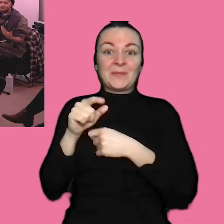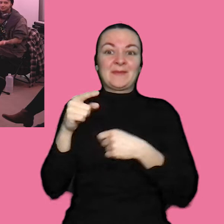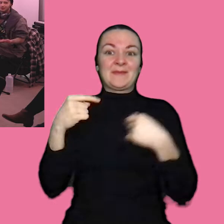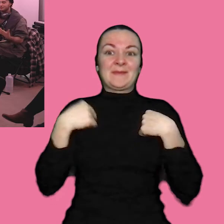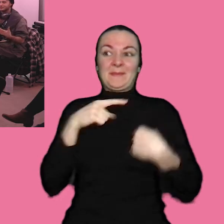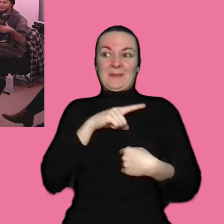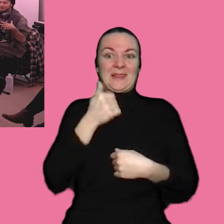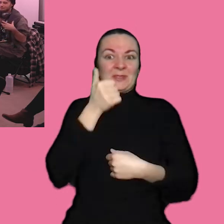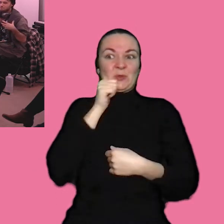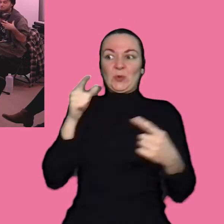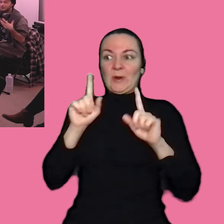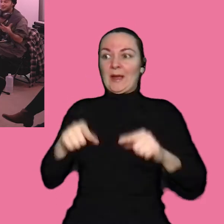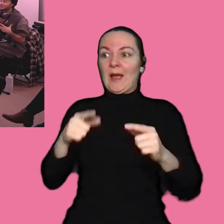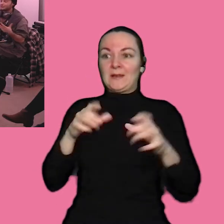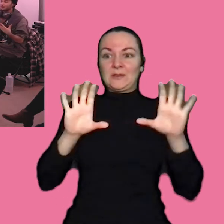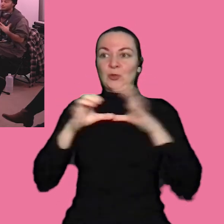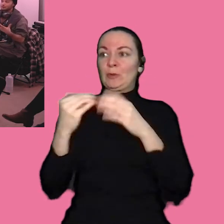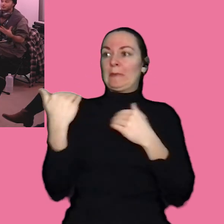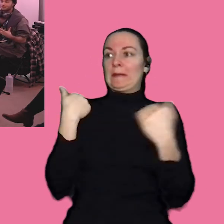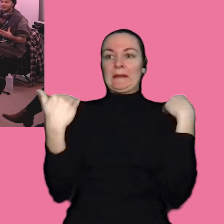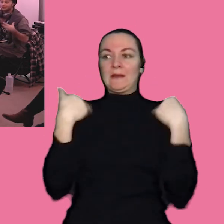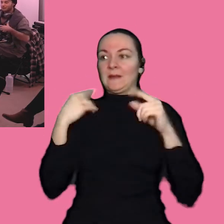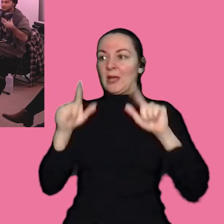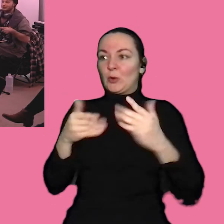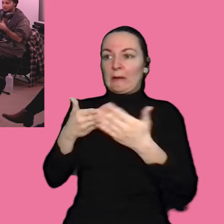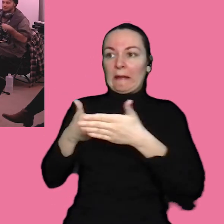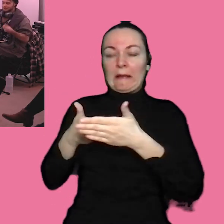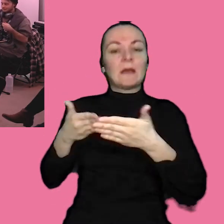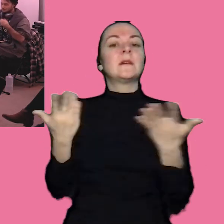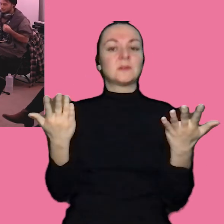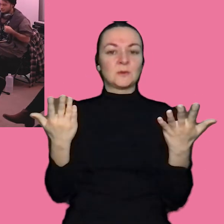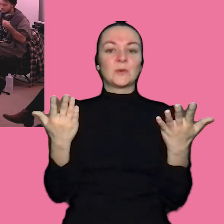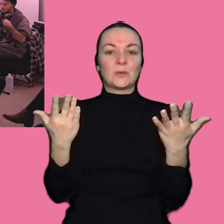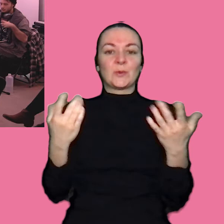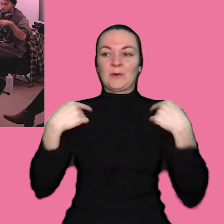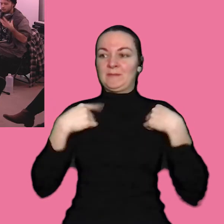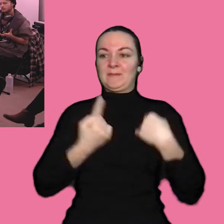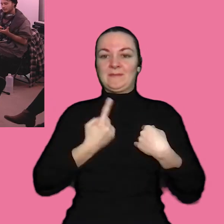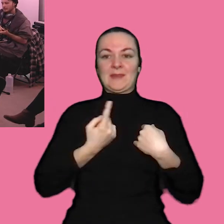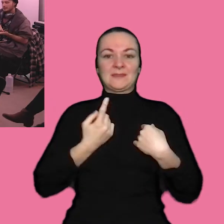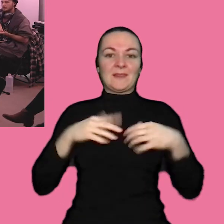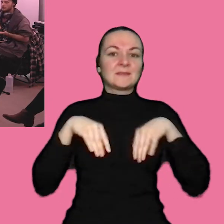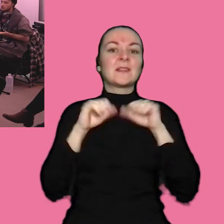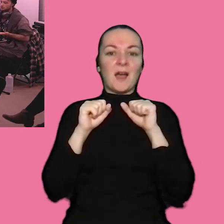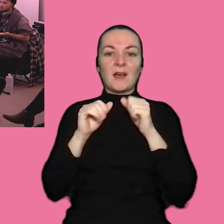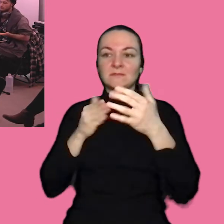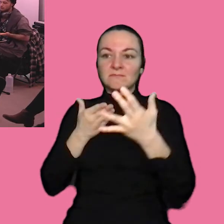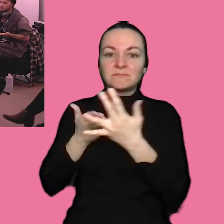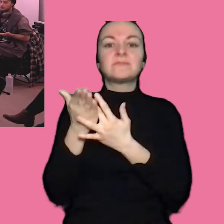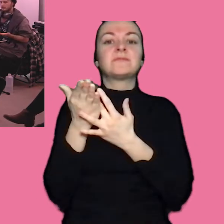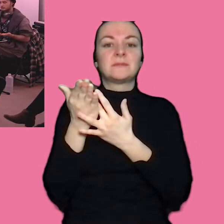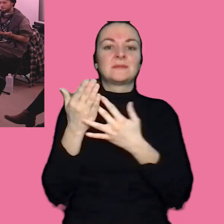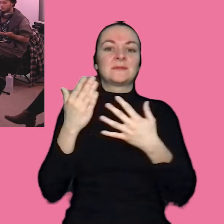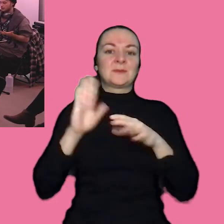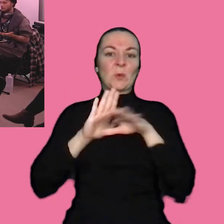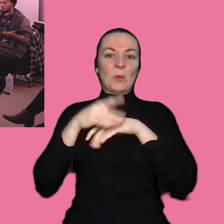couldn't really do what I was being asked to do by the groups I was in, and so I started doing this as my own thing. And then over